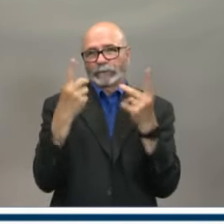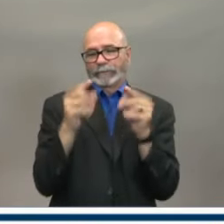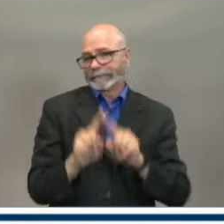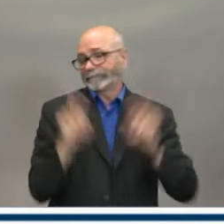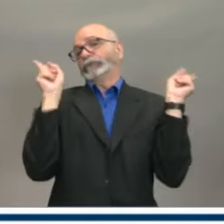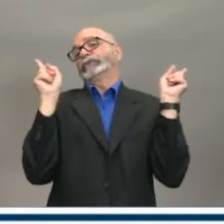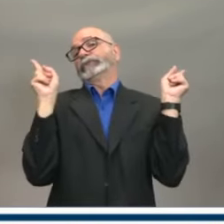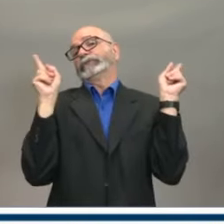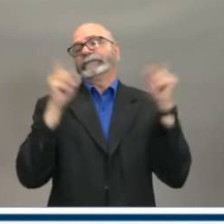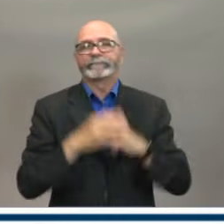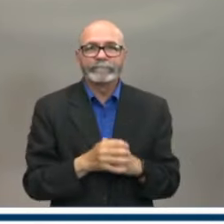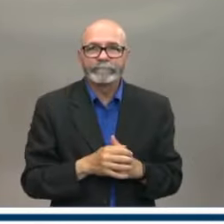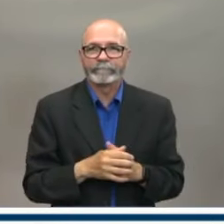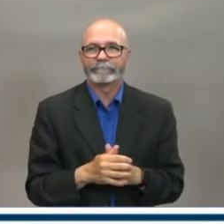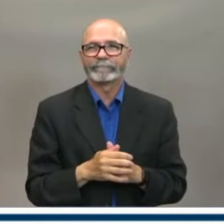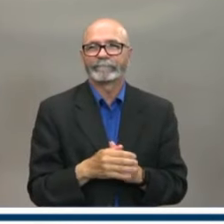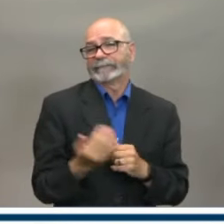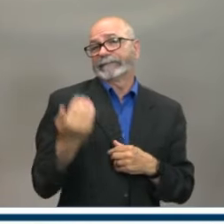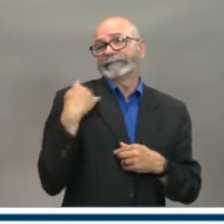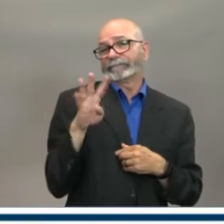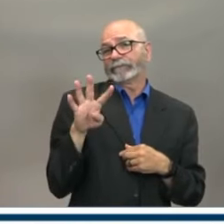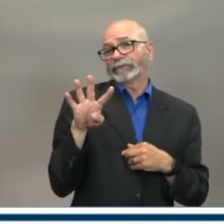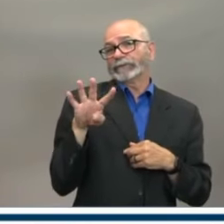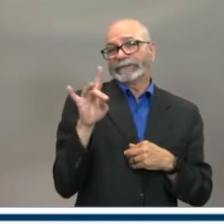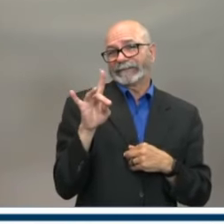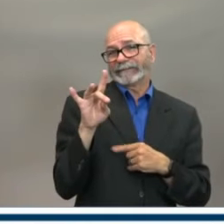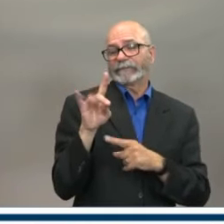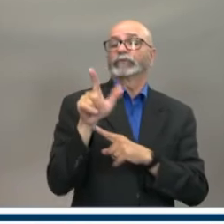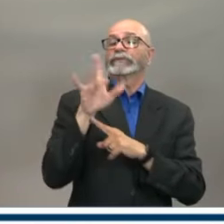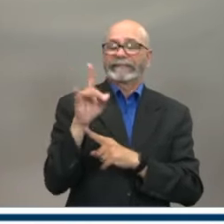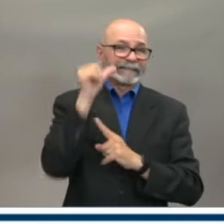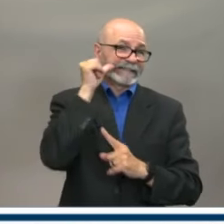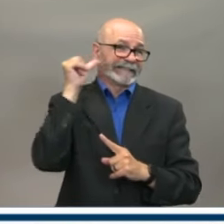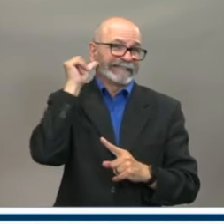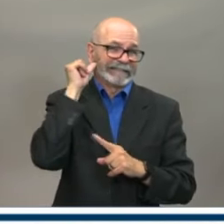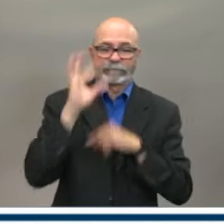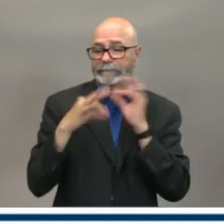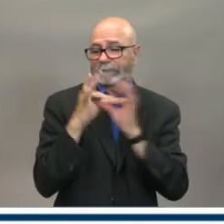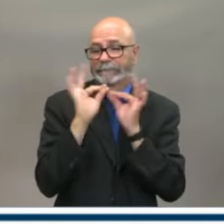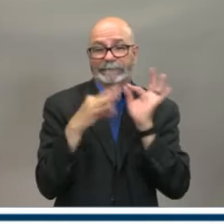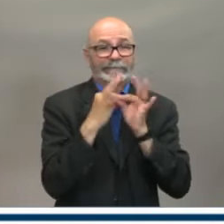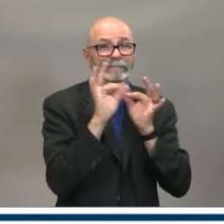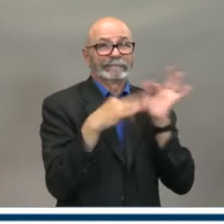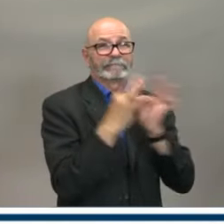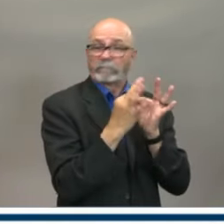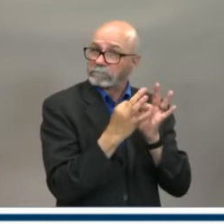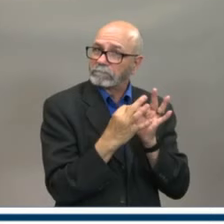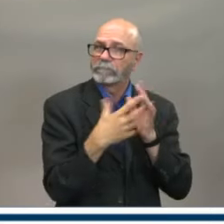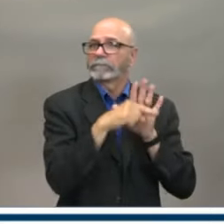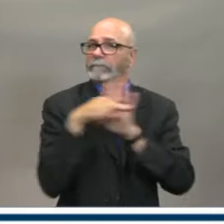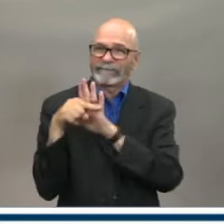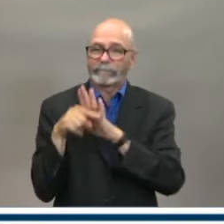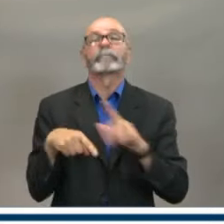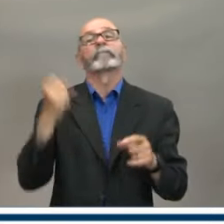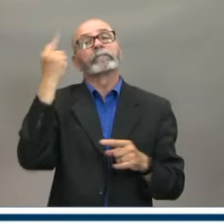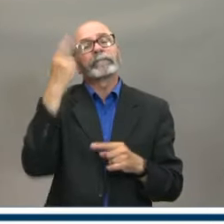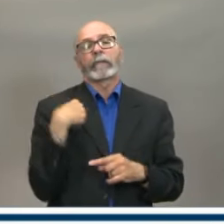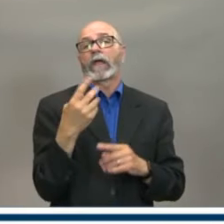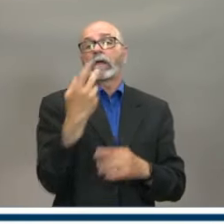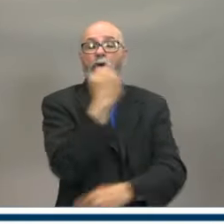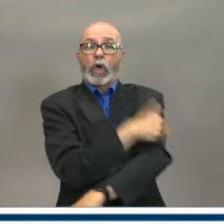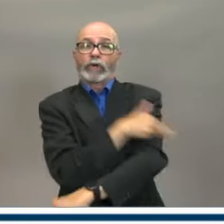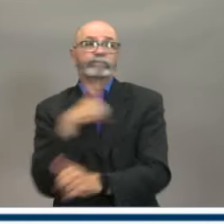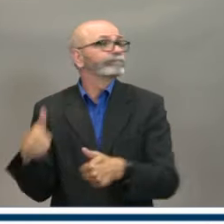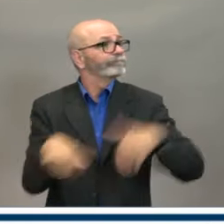processed 427 tests. Today, we have 9 individuals in hospital, 4 of those in the ICU. We